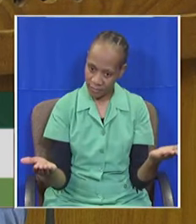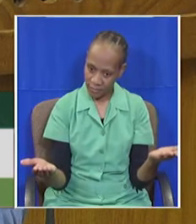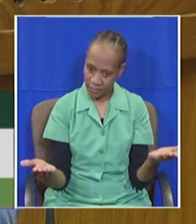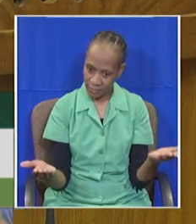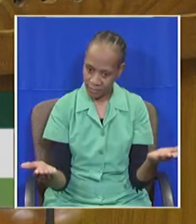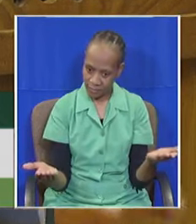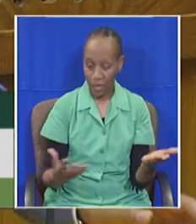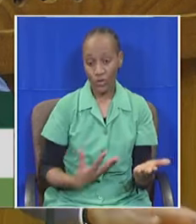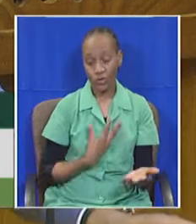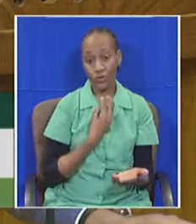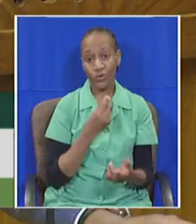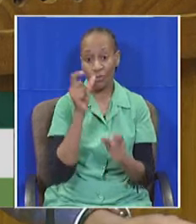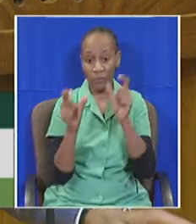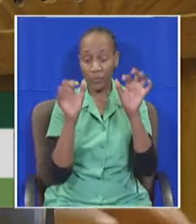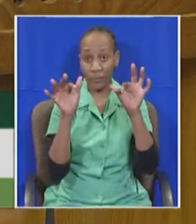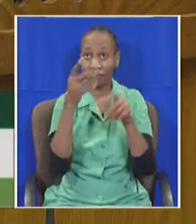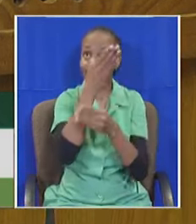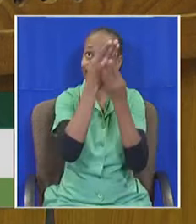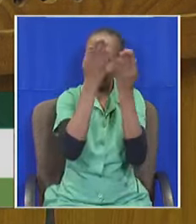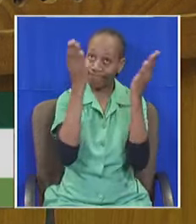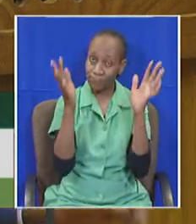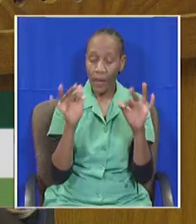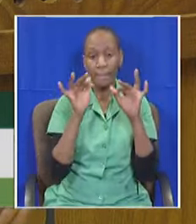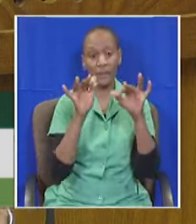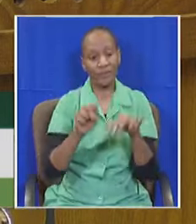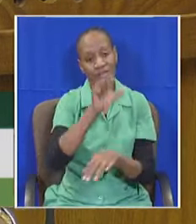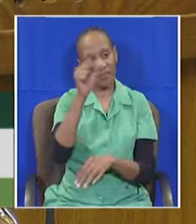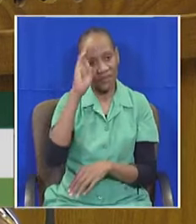young people in the gallery, fellow South Africans.